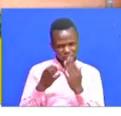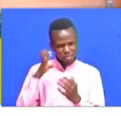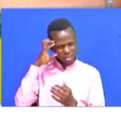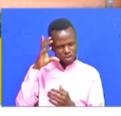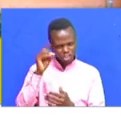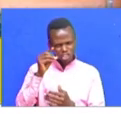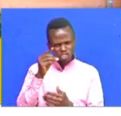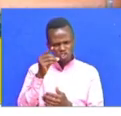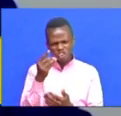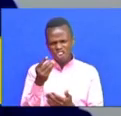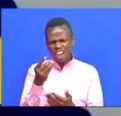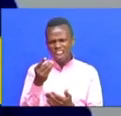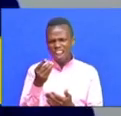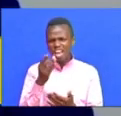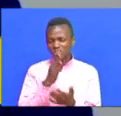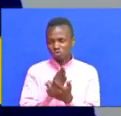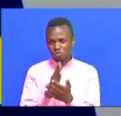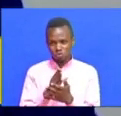narrative?